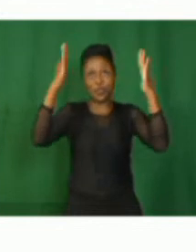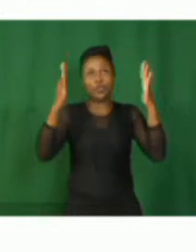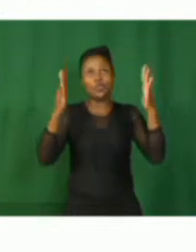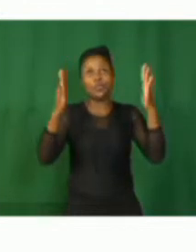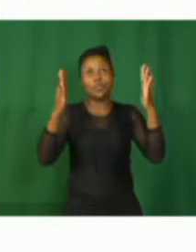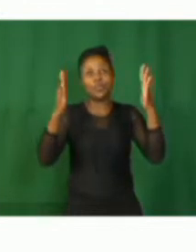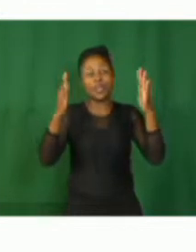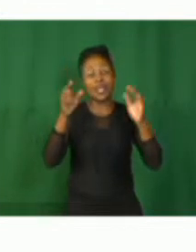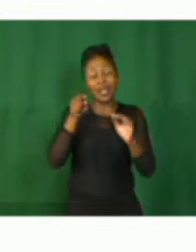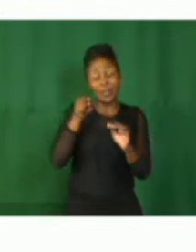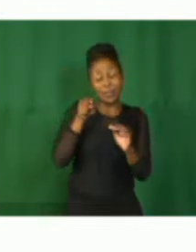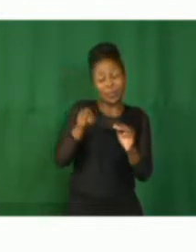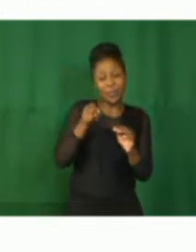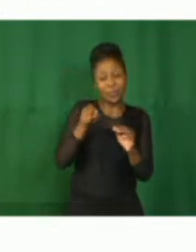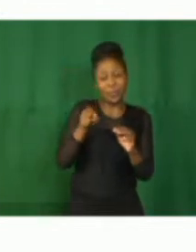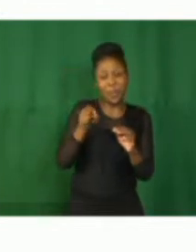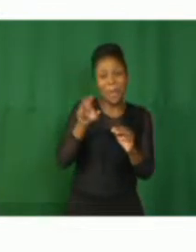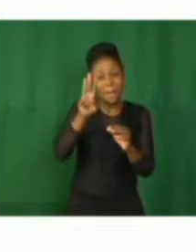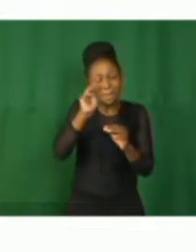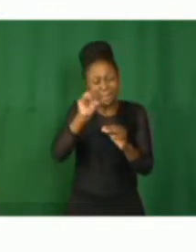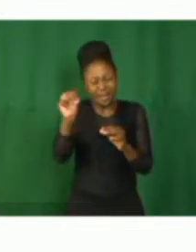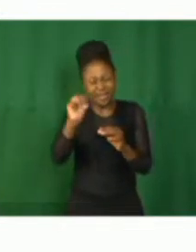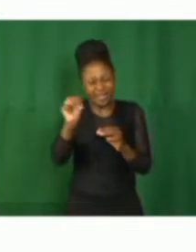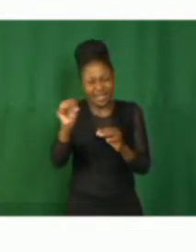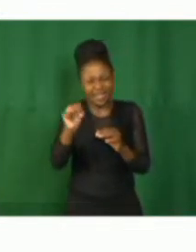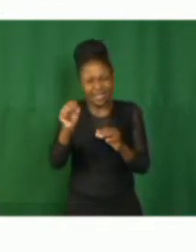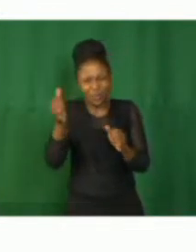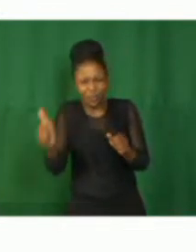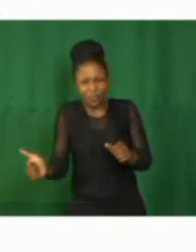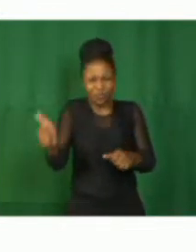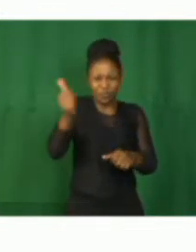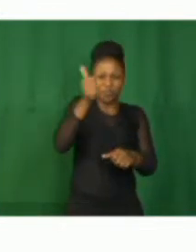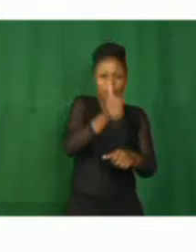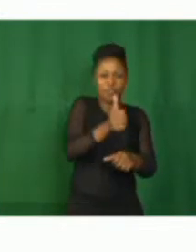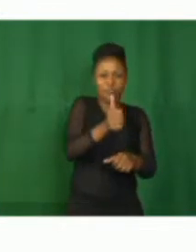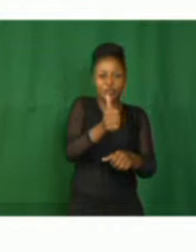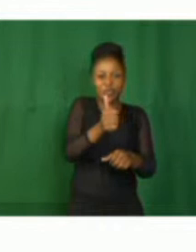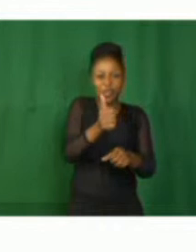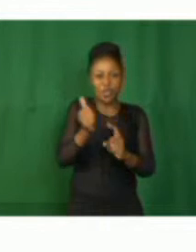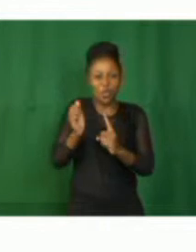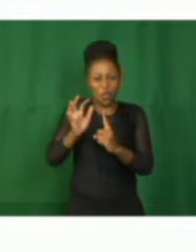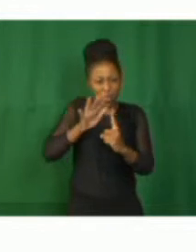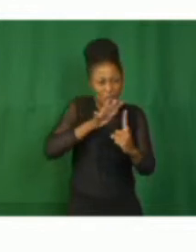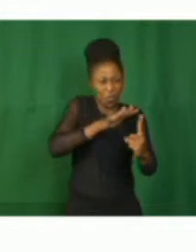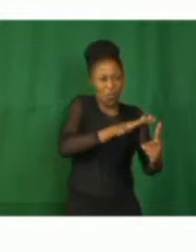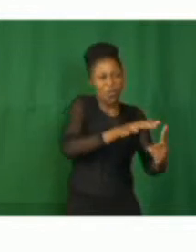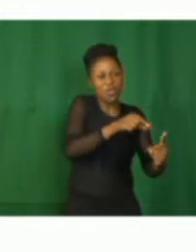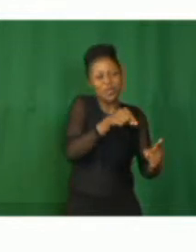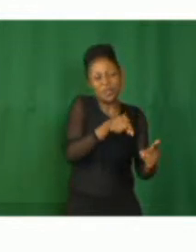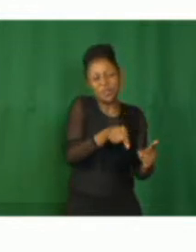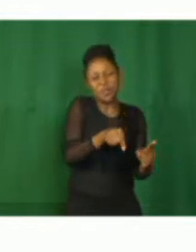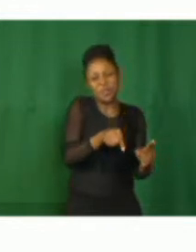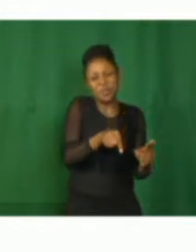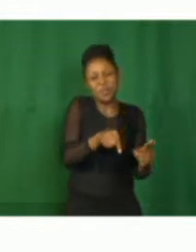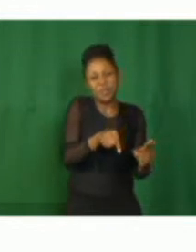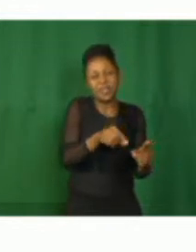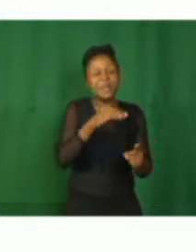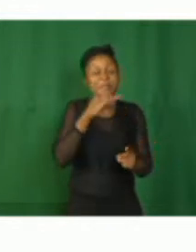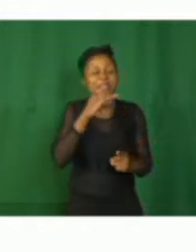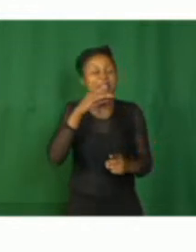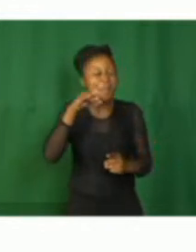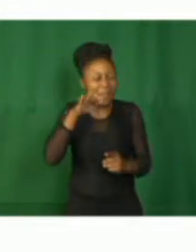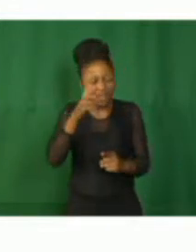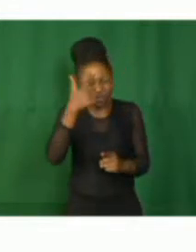Matthias was replacing an apostle. So he had to be knowledgeable about everything about